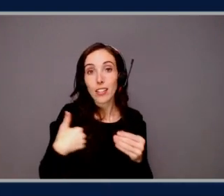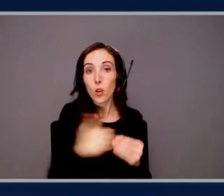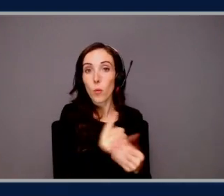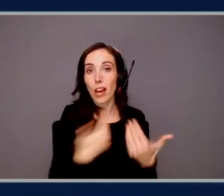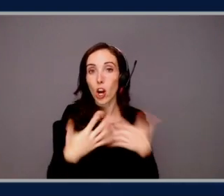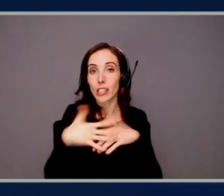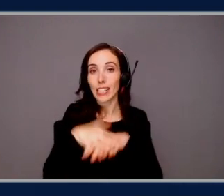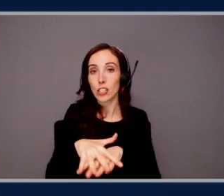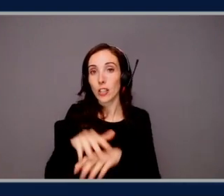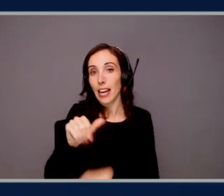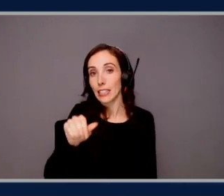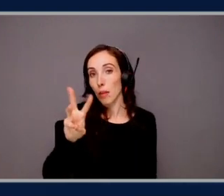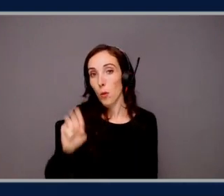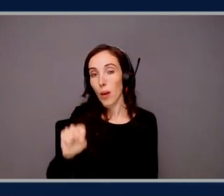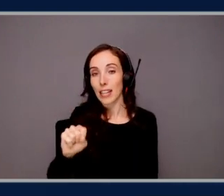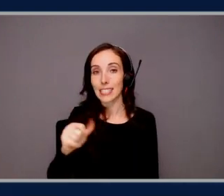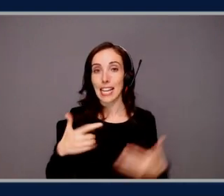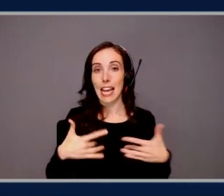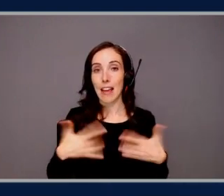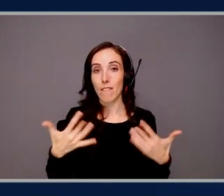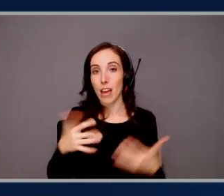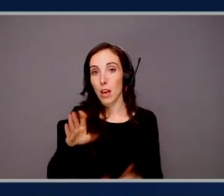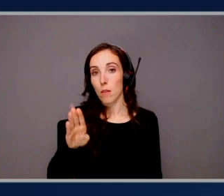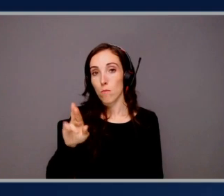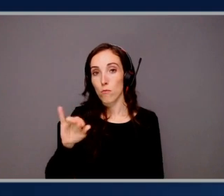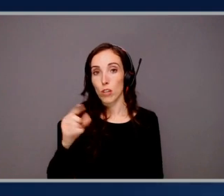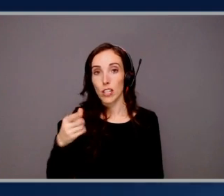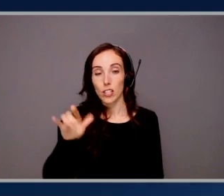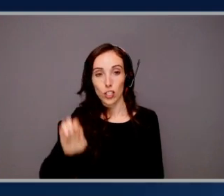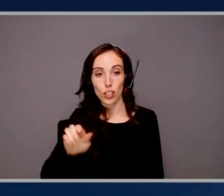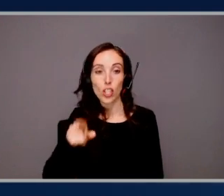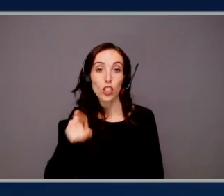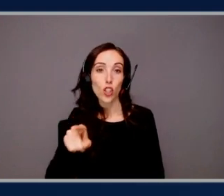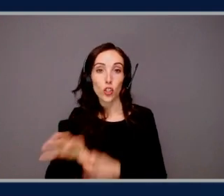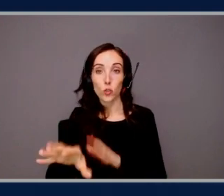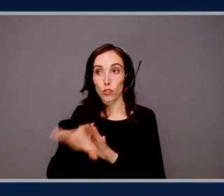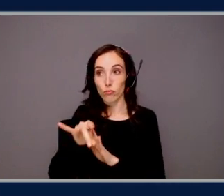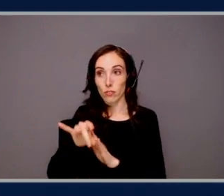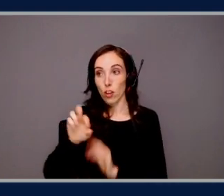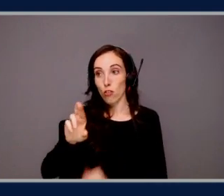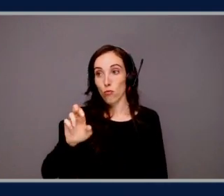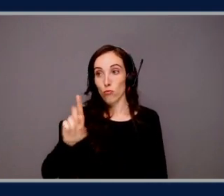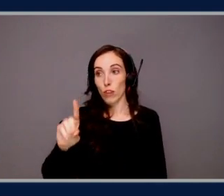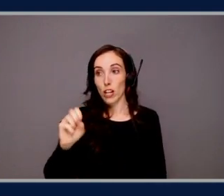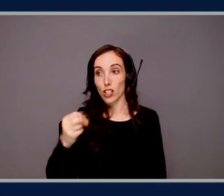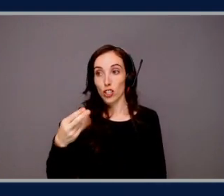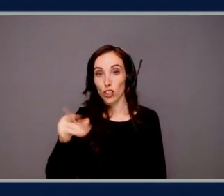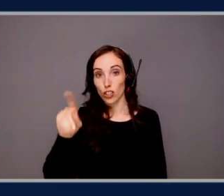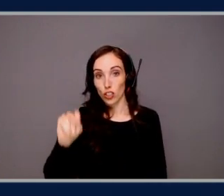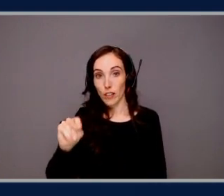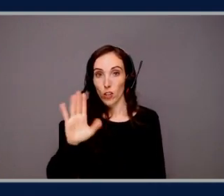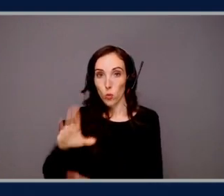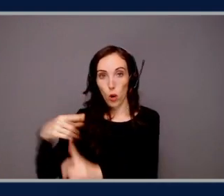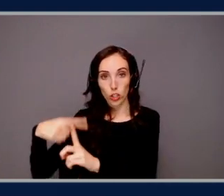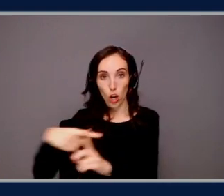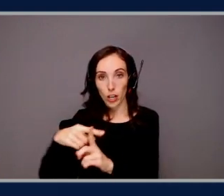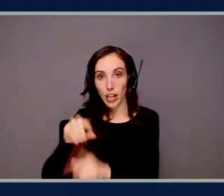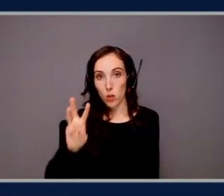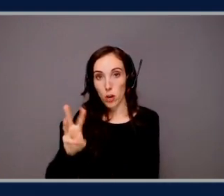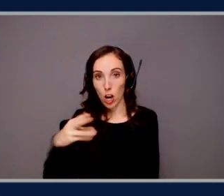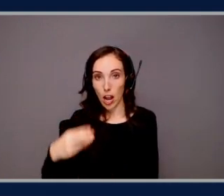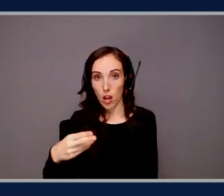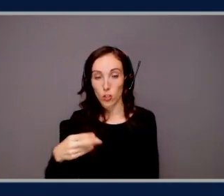AWS EventBridge on Redshift. So if you choose Amazon Redshift as your target warehouse, so if you subscribe to those